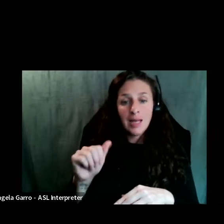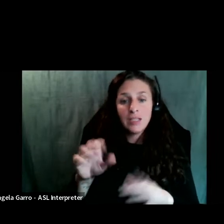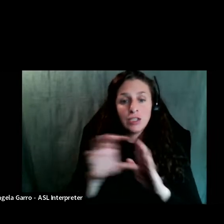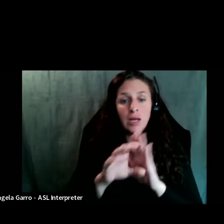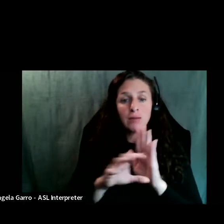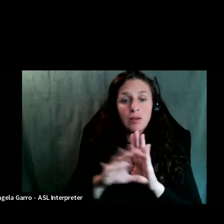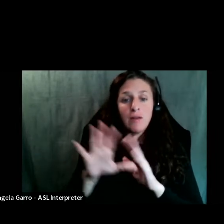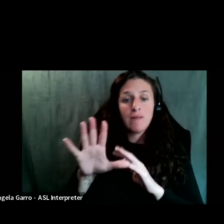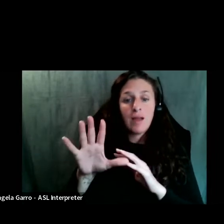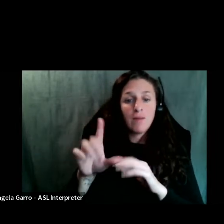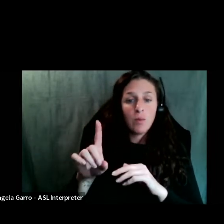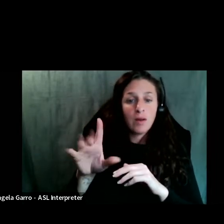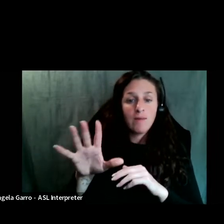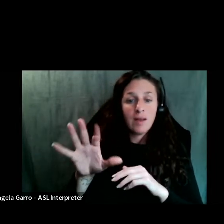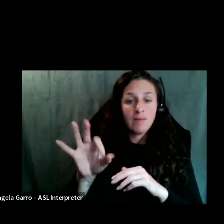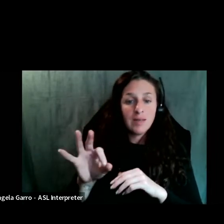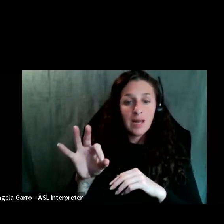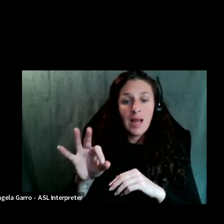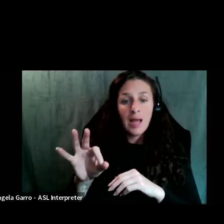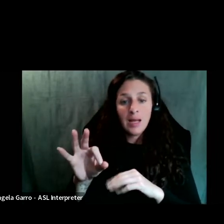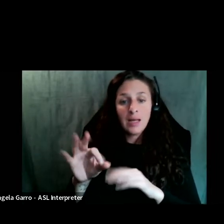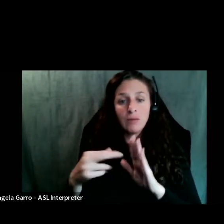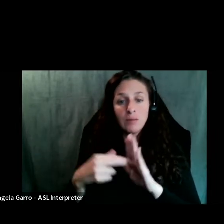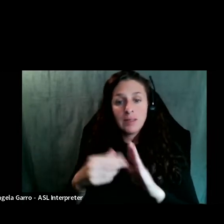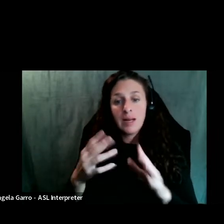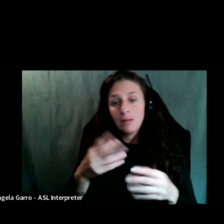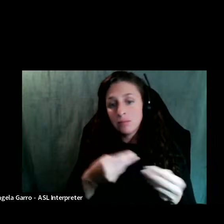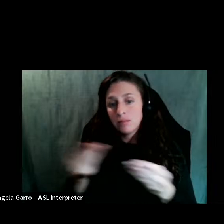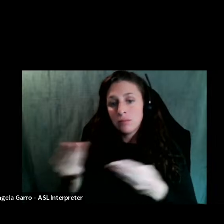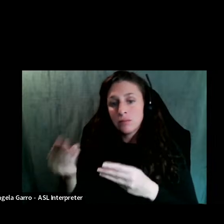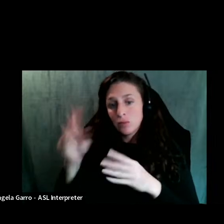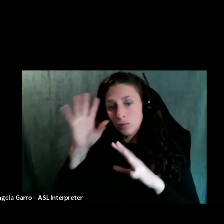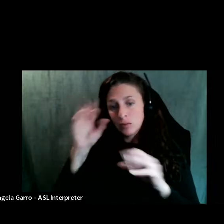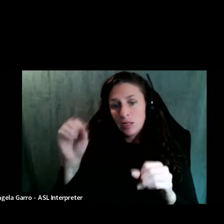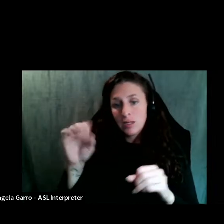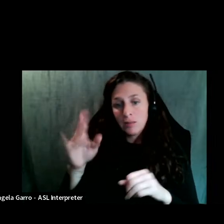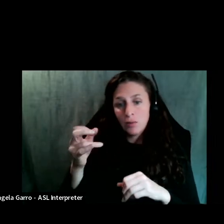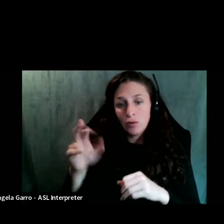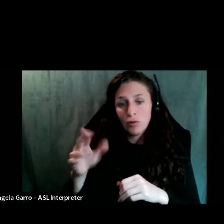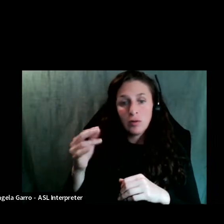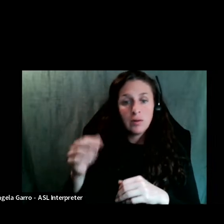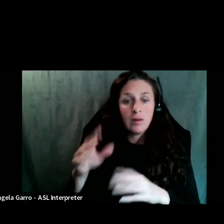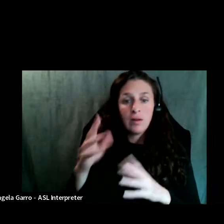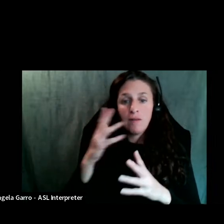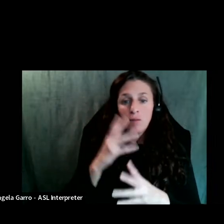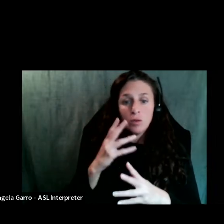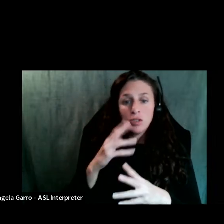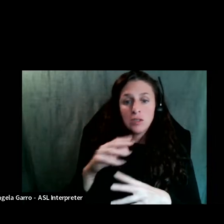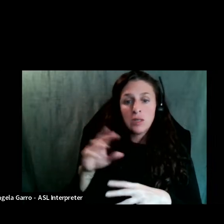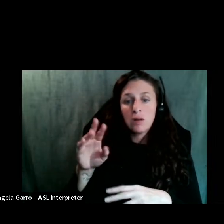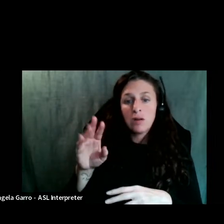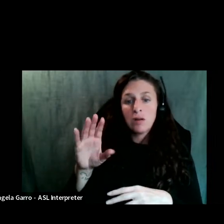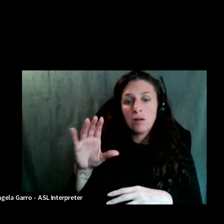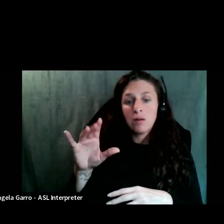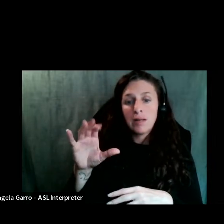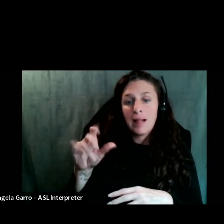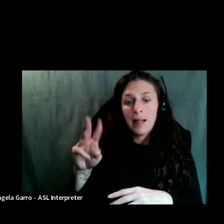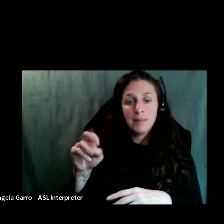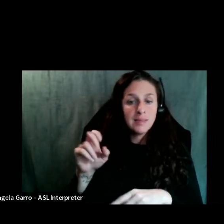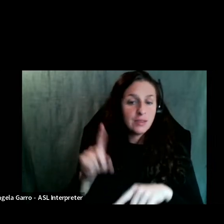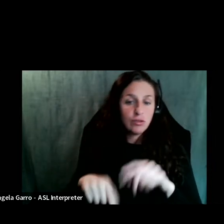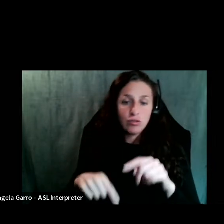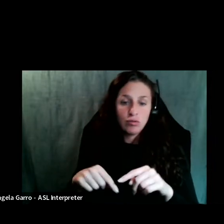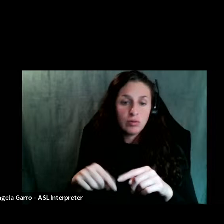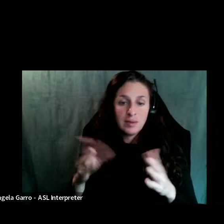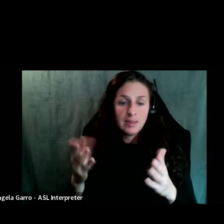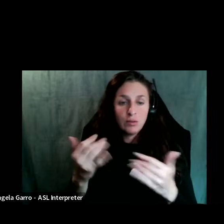think I'm turning this over to Superintendent Booker. Correct. So unfortunately, Ms. Clemens couldn't be here tonight, so she asked me to read a statement, and it